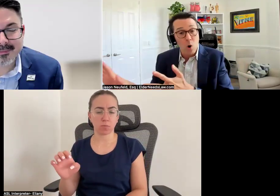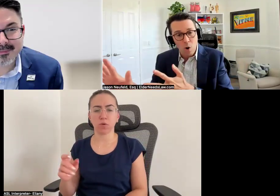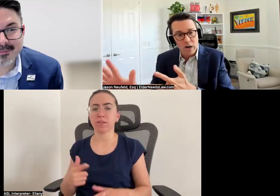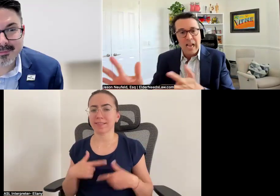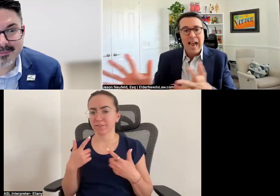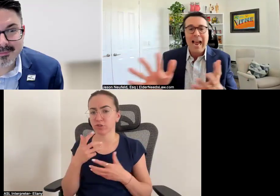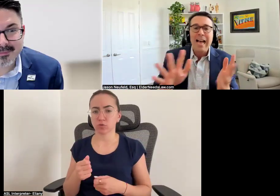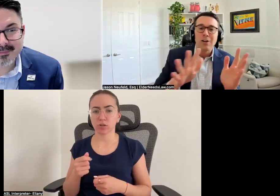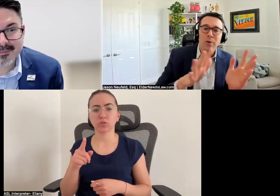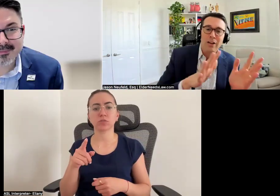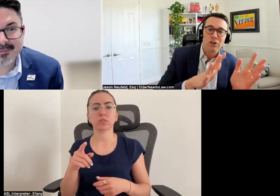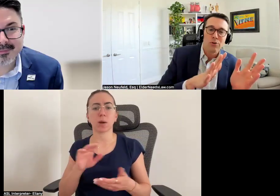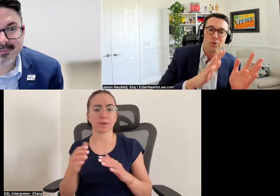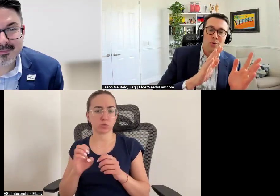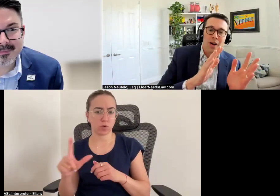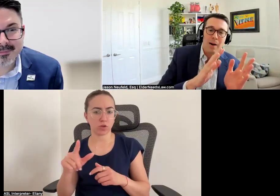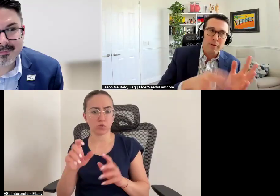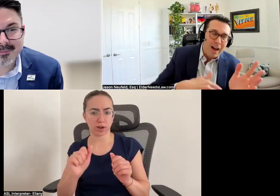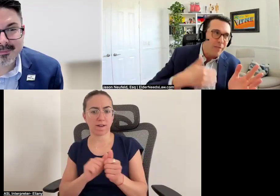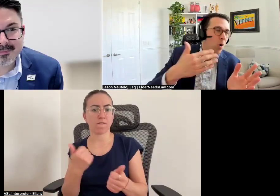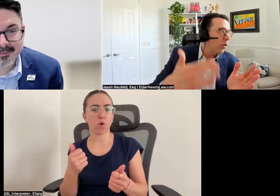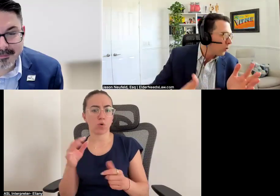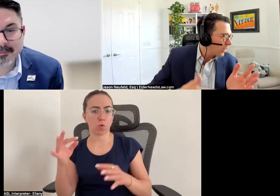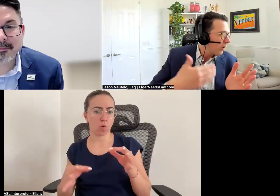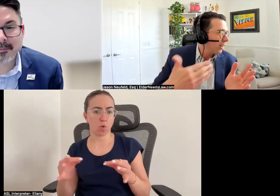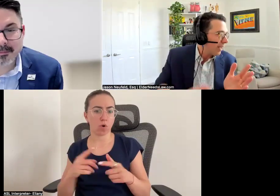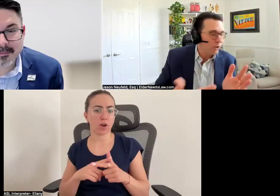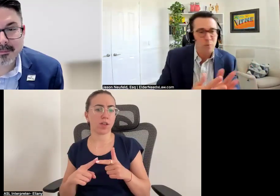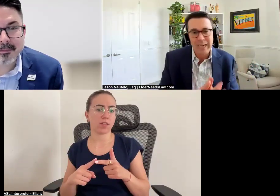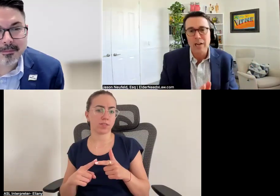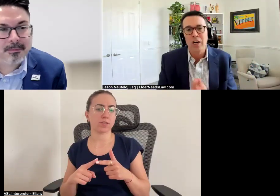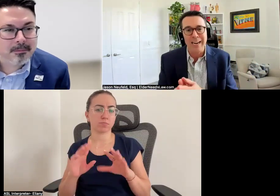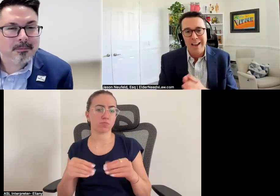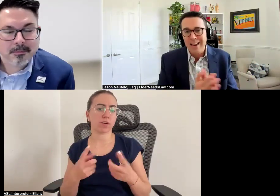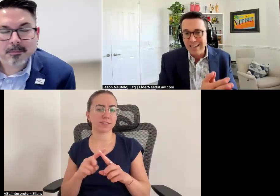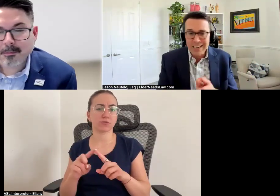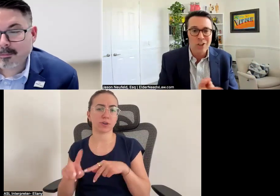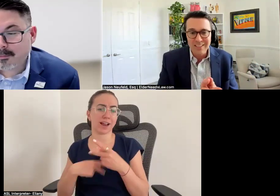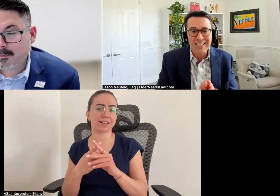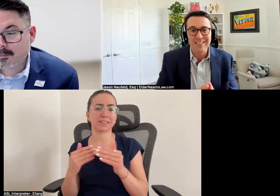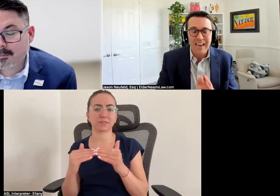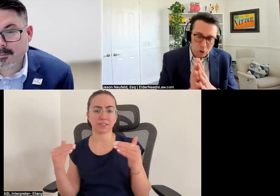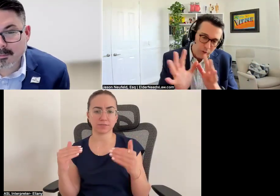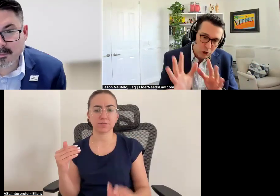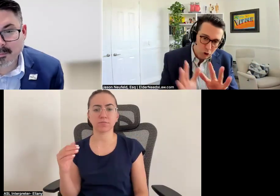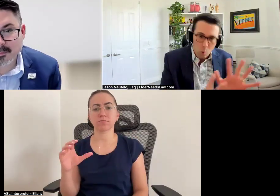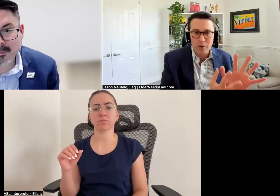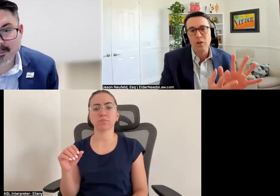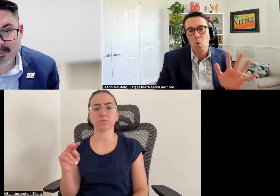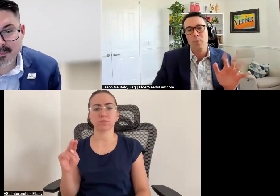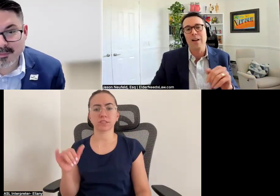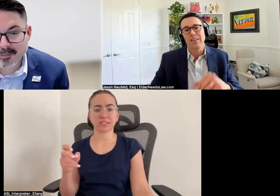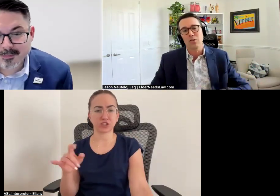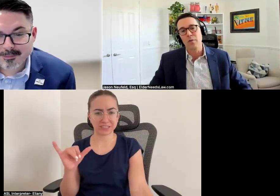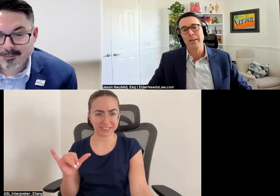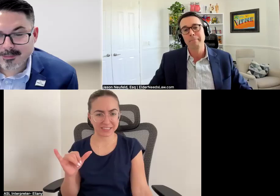avoid court, and you get to provide for all these sort of different levels of protection and contingencies, and sort of ensure that the